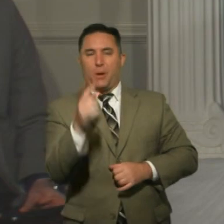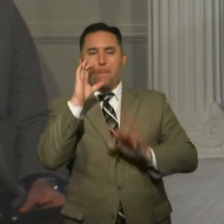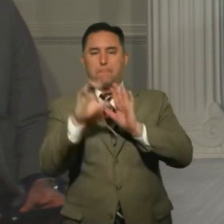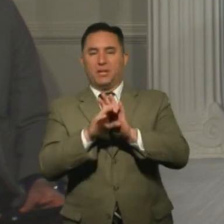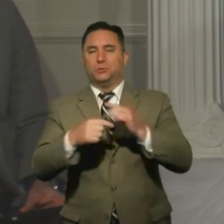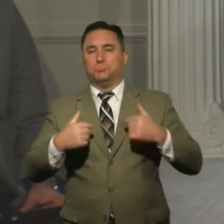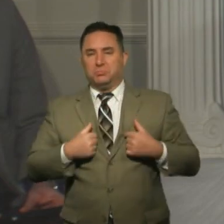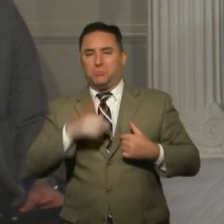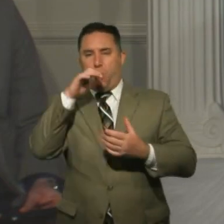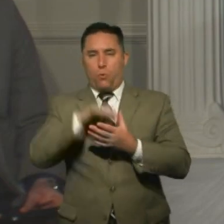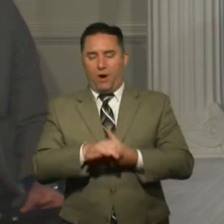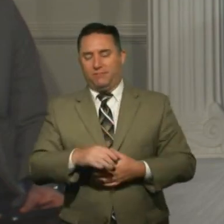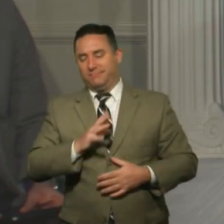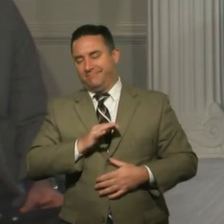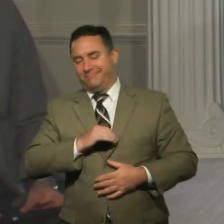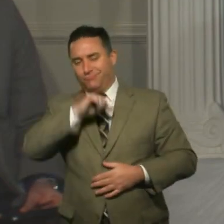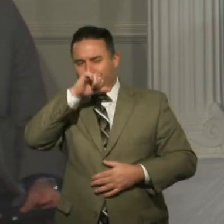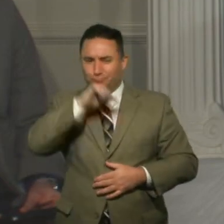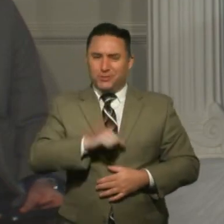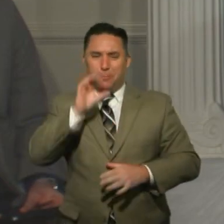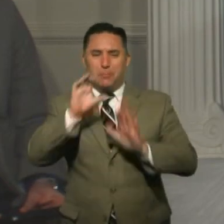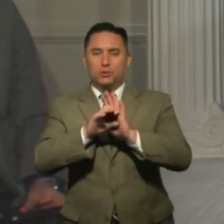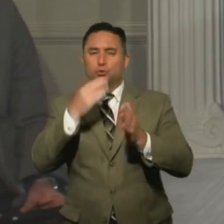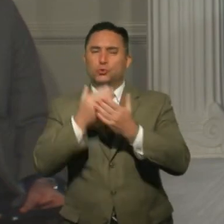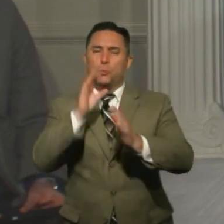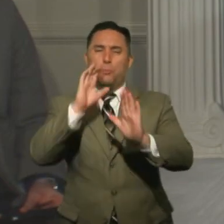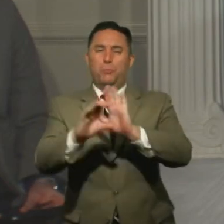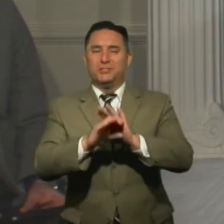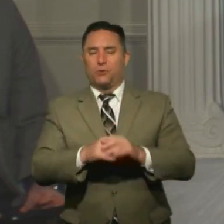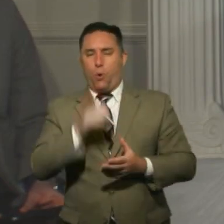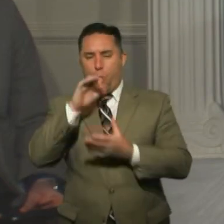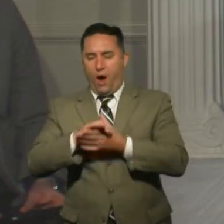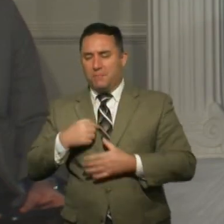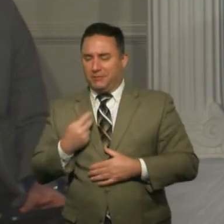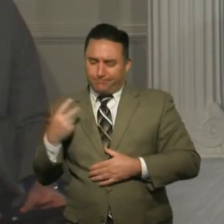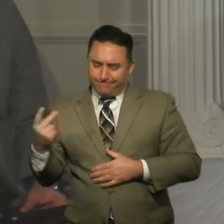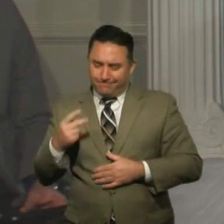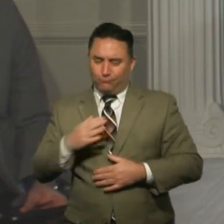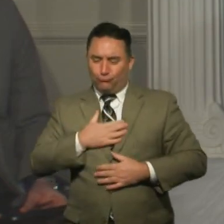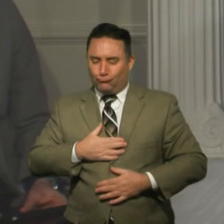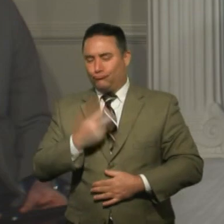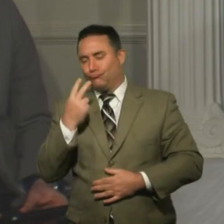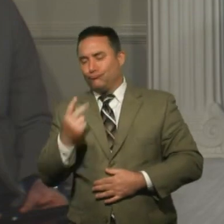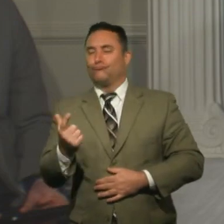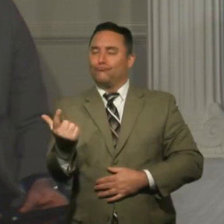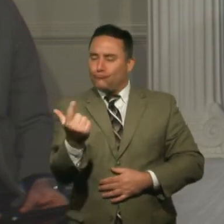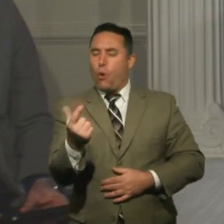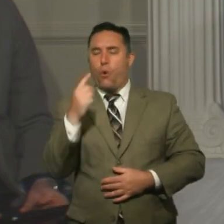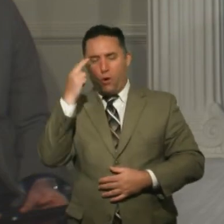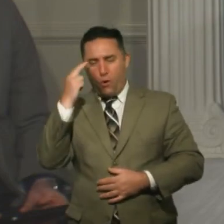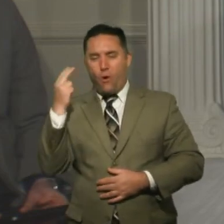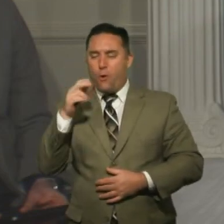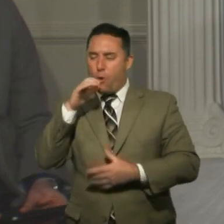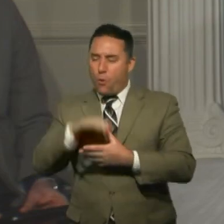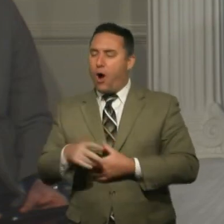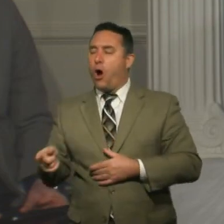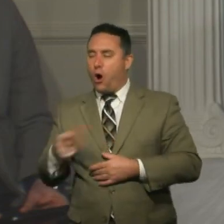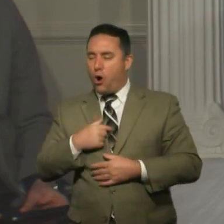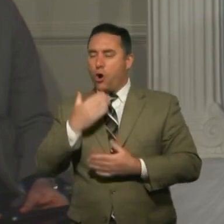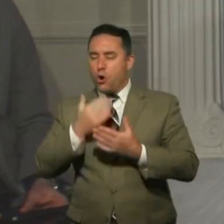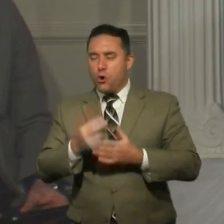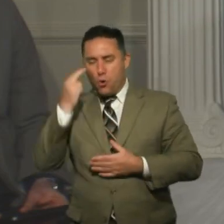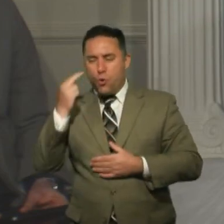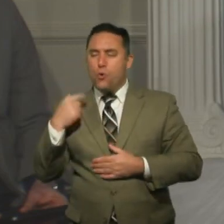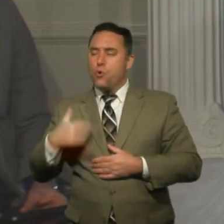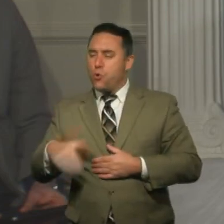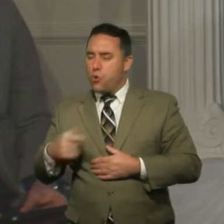me and my wife. I love that picture. It's a good picture. Enjoy it. Every time I see it, I think of her, and it brings back a lot of fond memories.